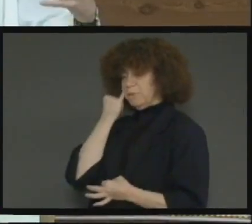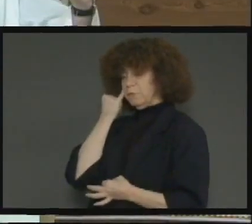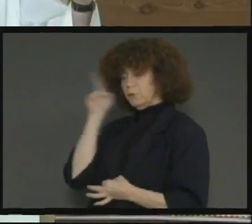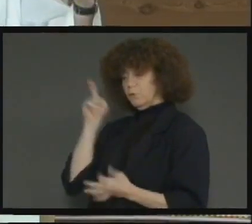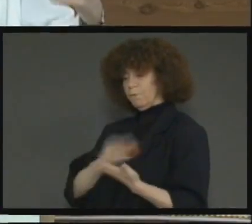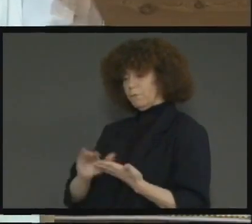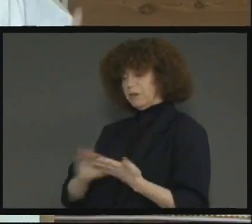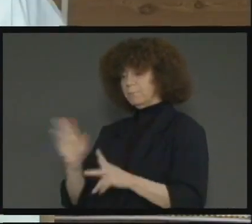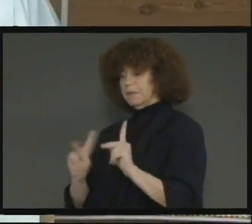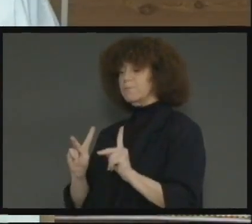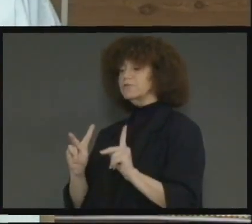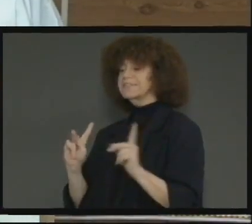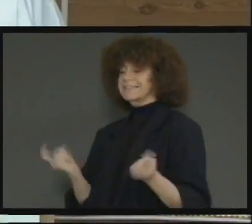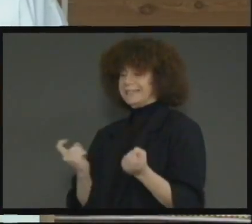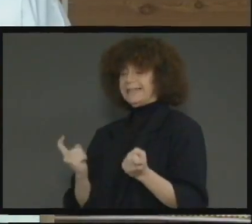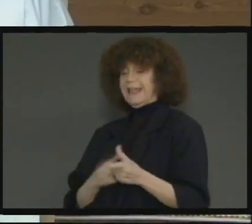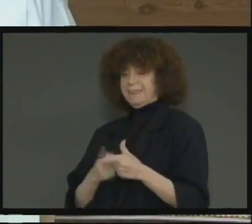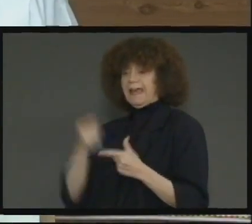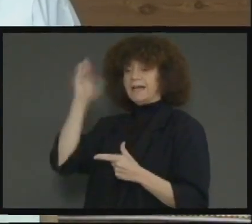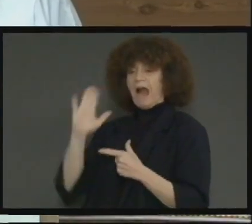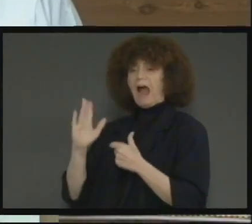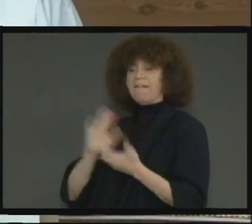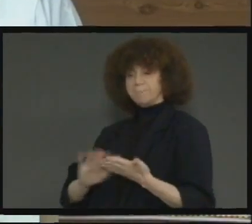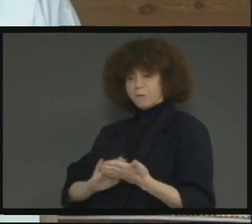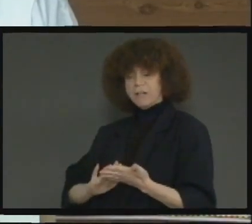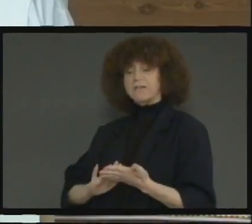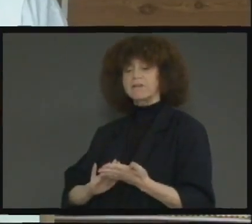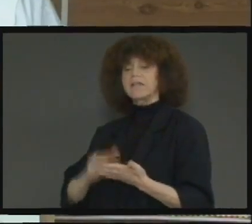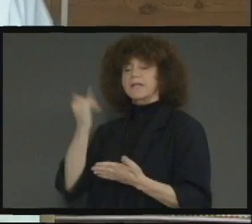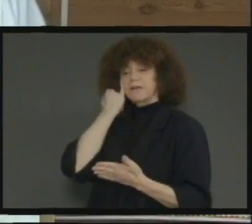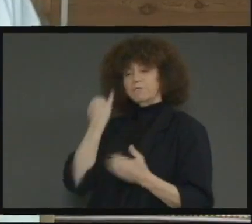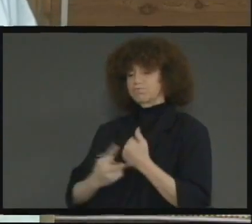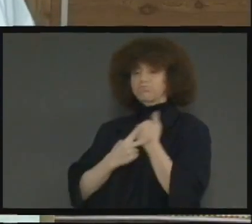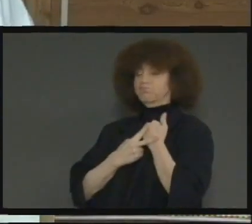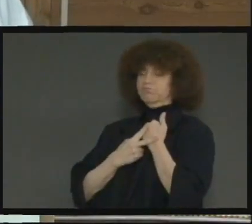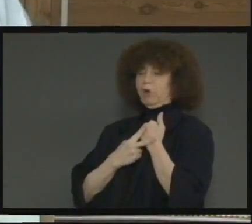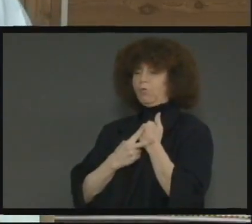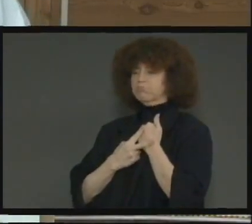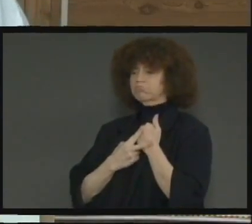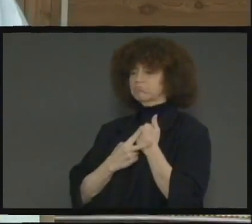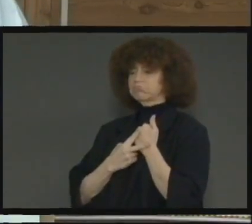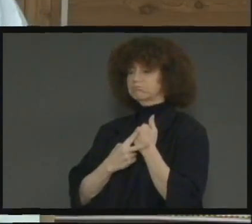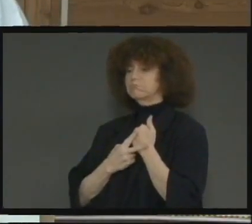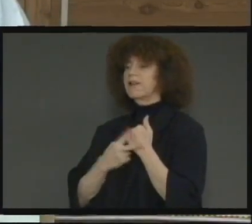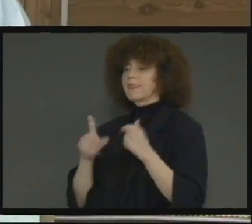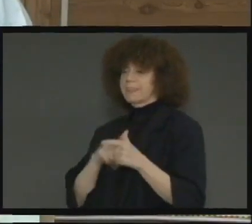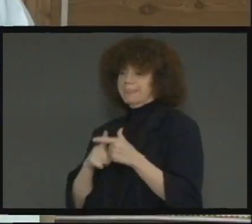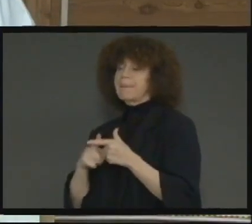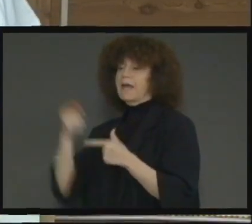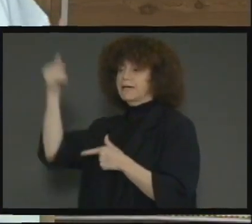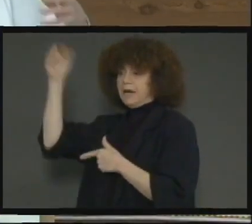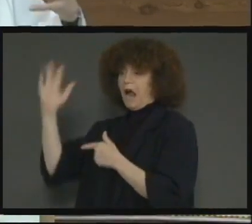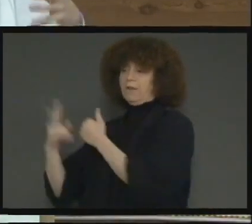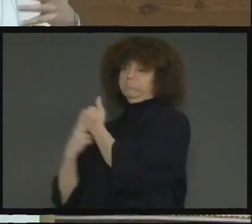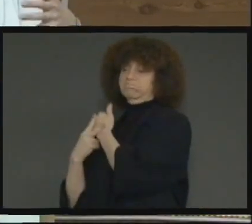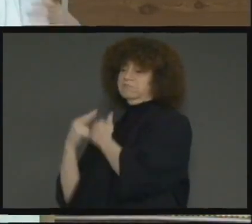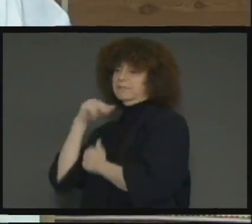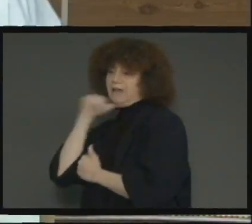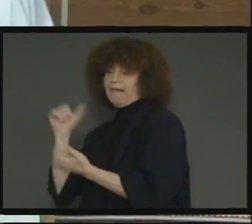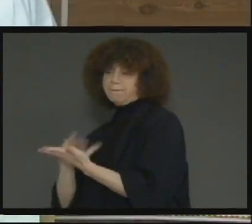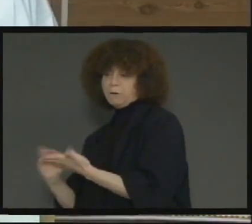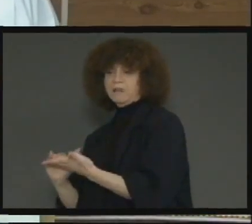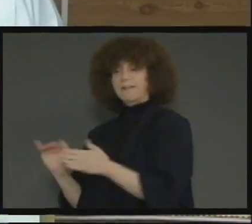is forgiveness of sins, there is also life and salvation. Together, on the evening of